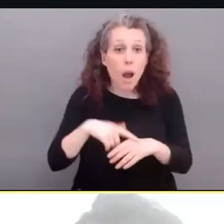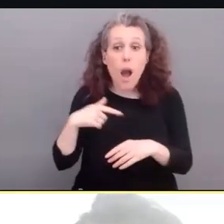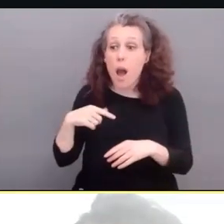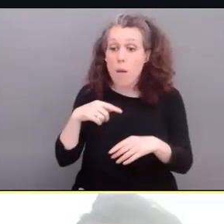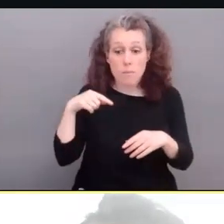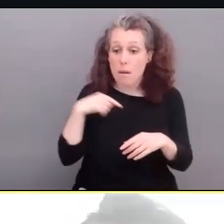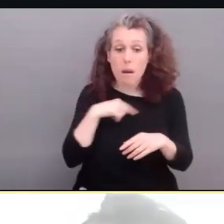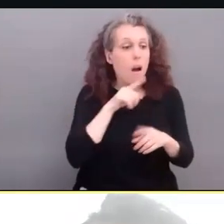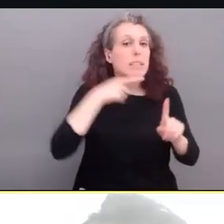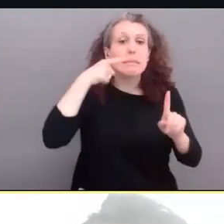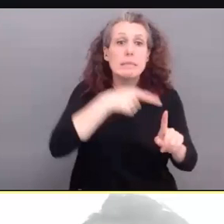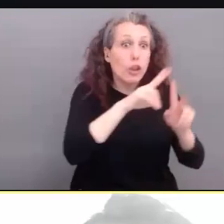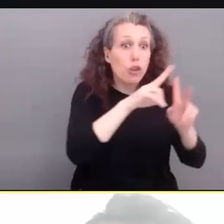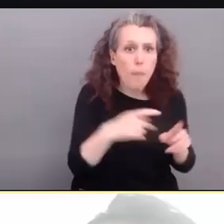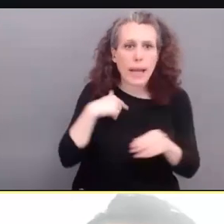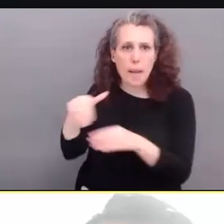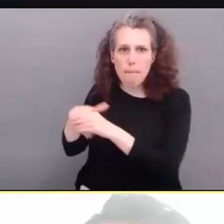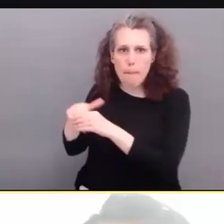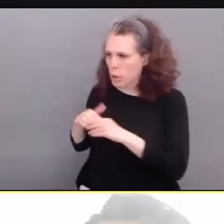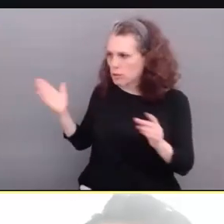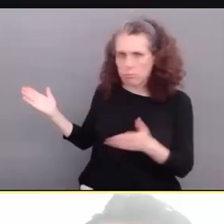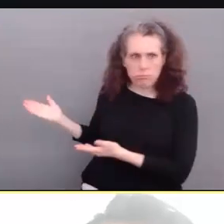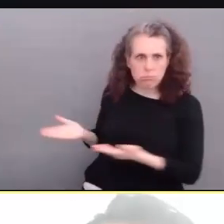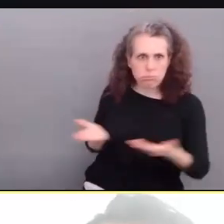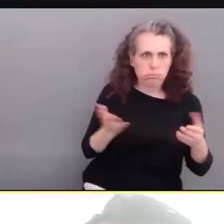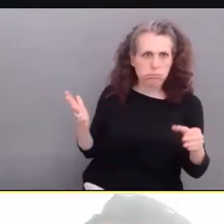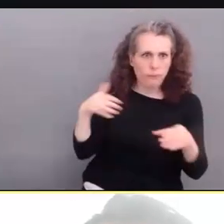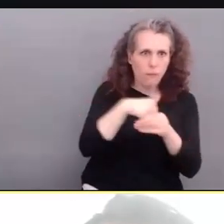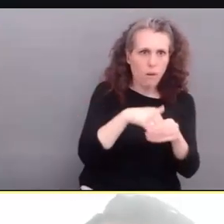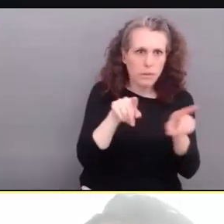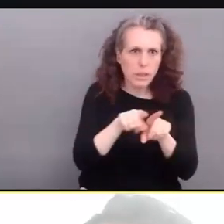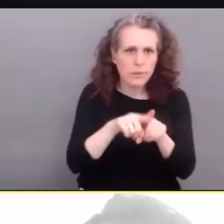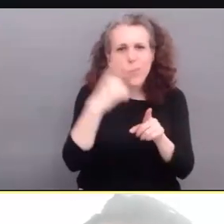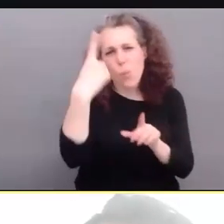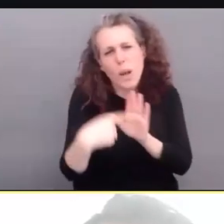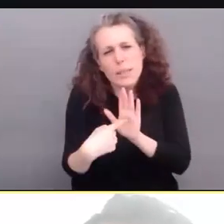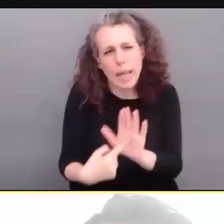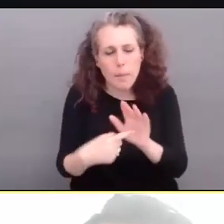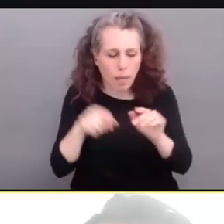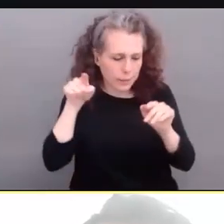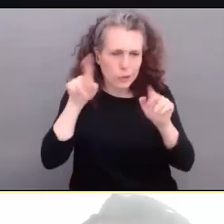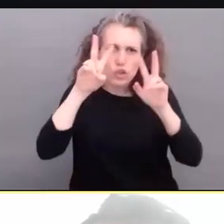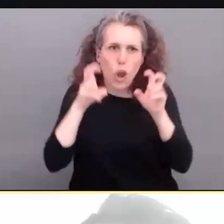were specific topics that were more relevant for them. For example, when we were discussing